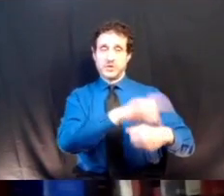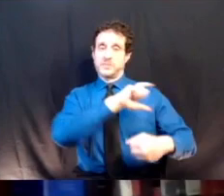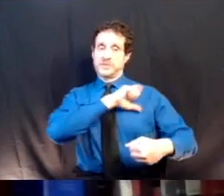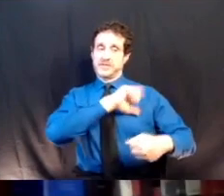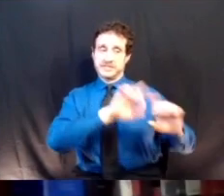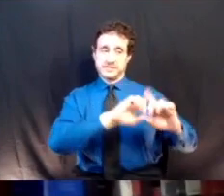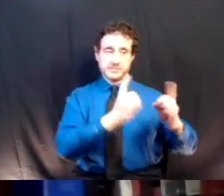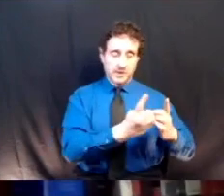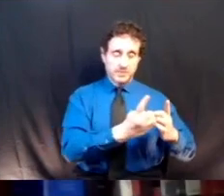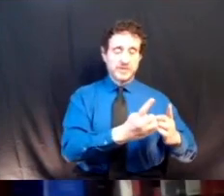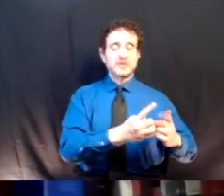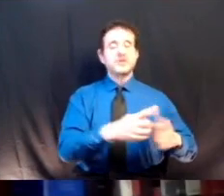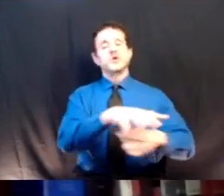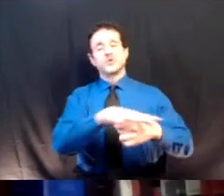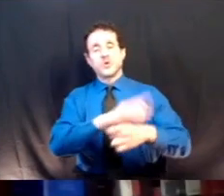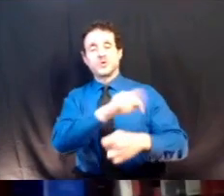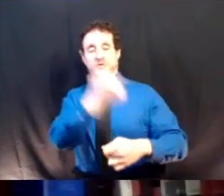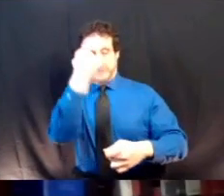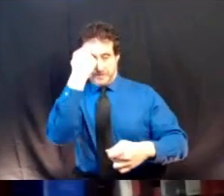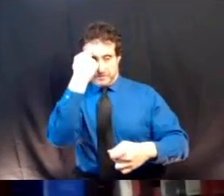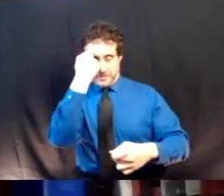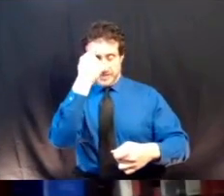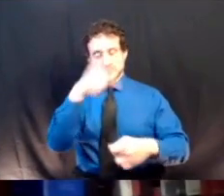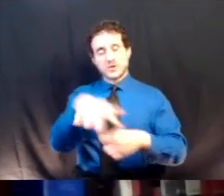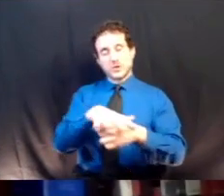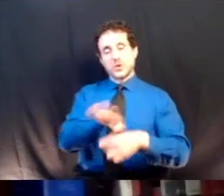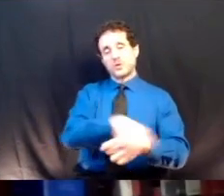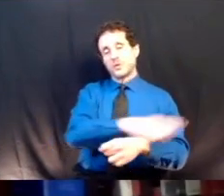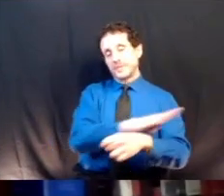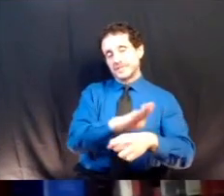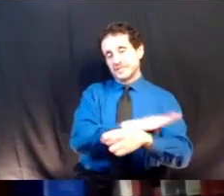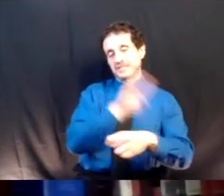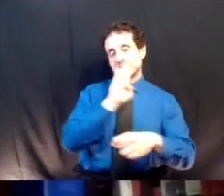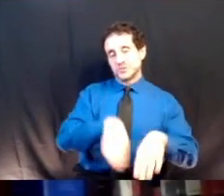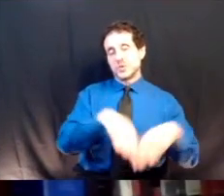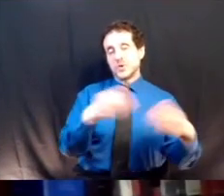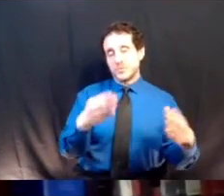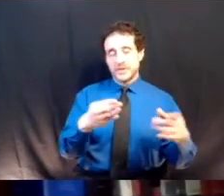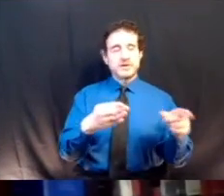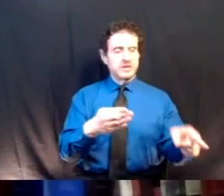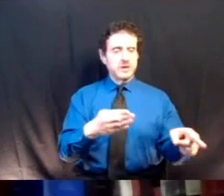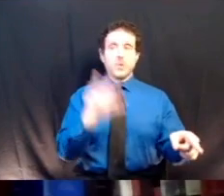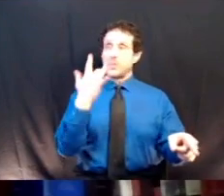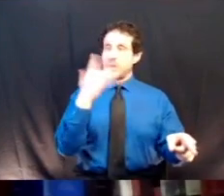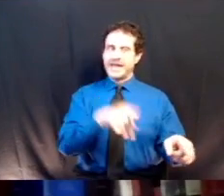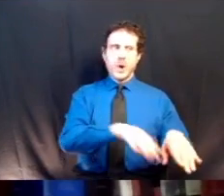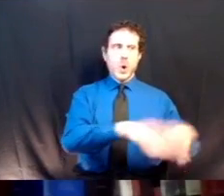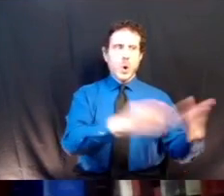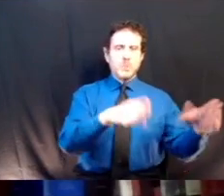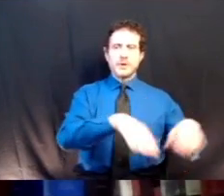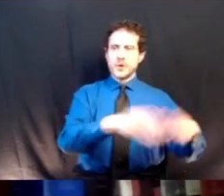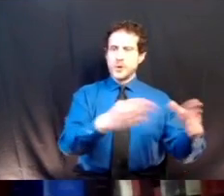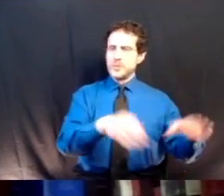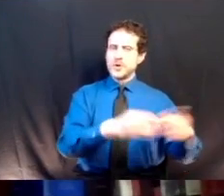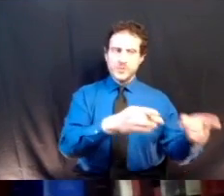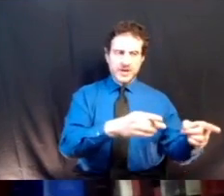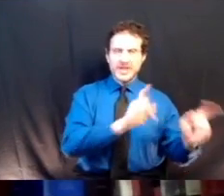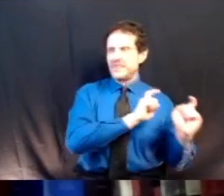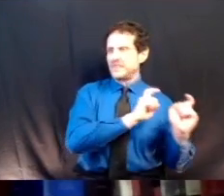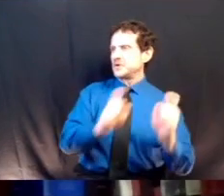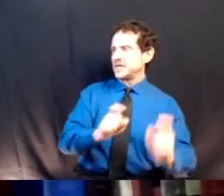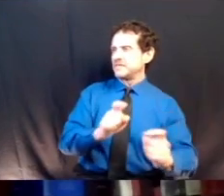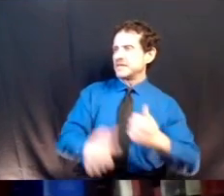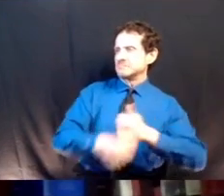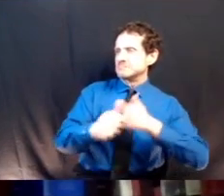governments, and to businesses that open because they're putting people at risk. They're making their communities